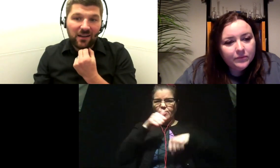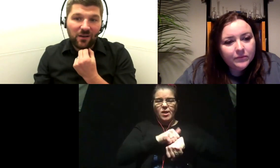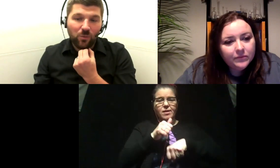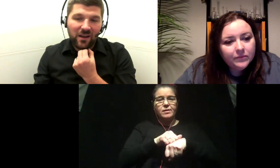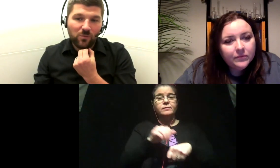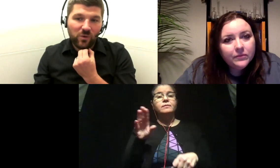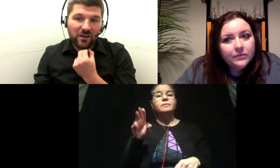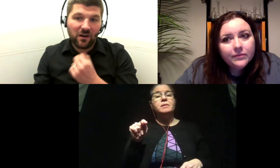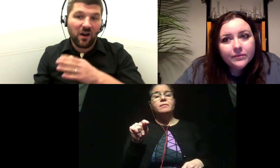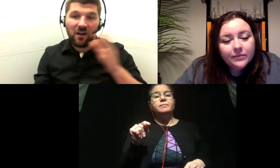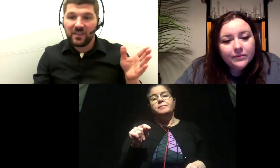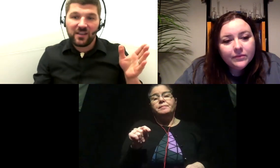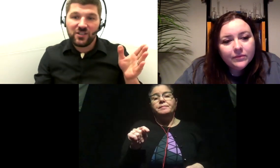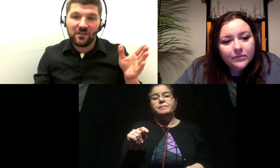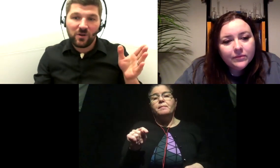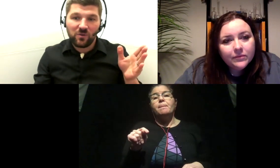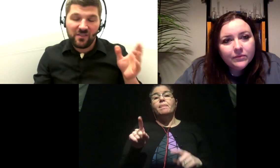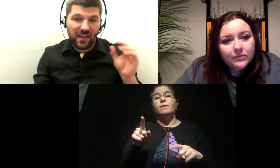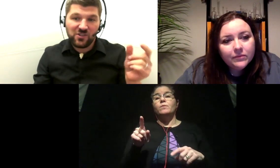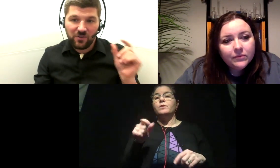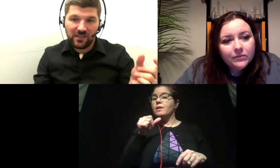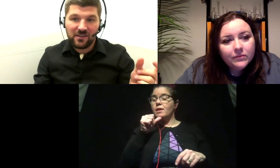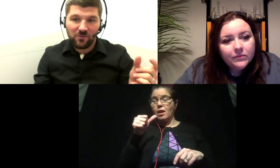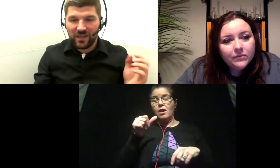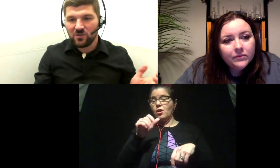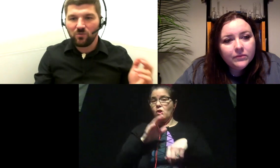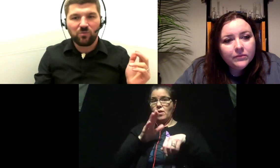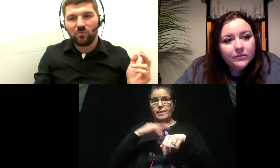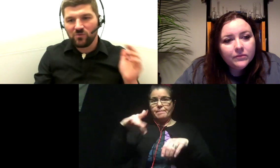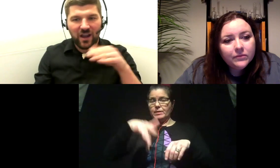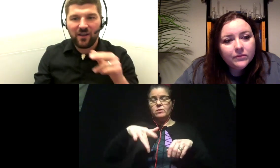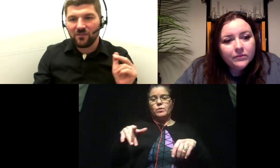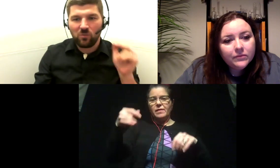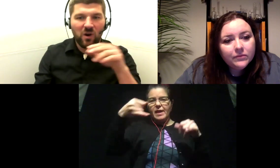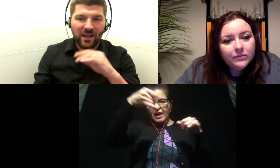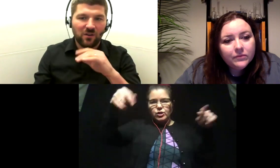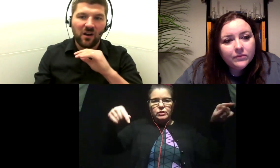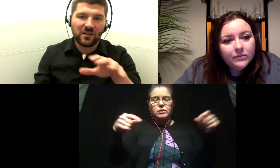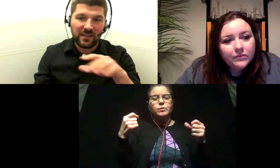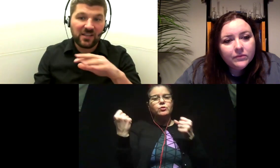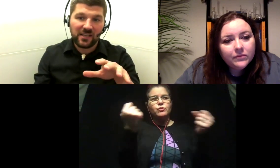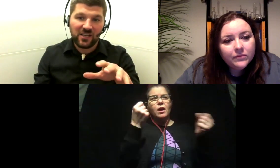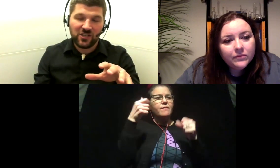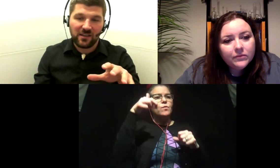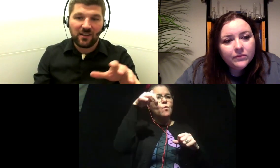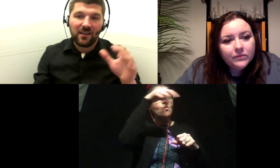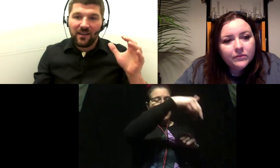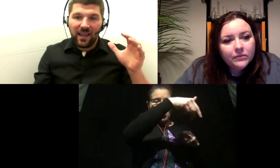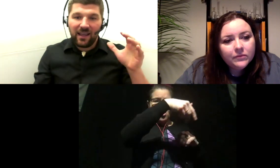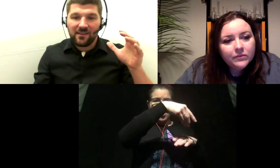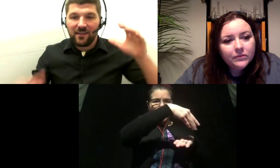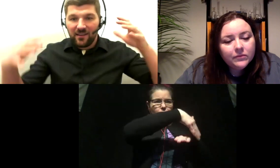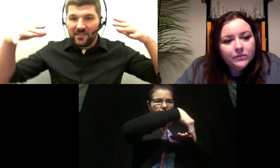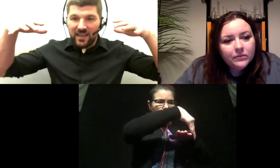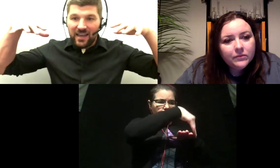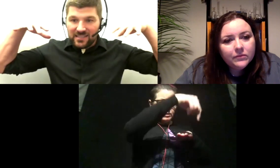But when we're off the ice sheet, when we're on the edge of Greenland, we'll get to drive out and then walk out onto the edge of the ice sheet.